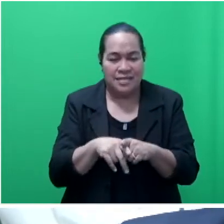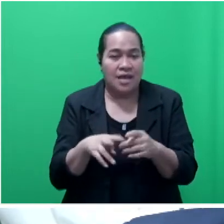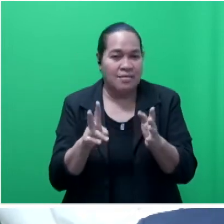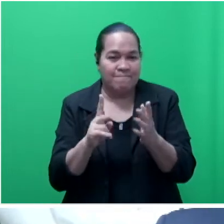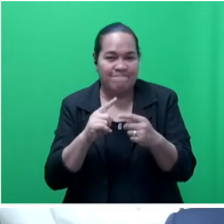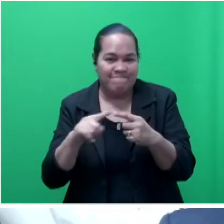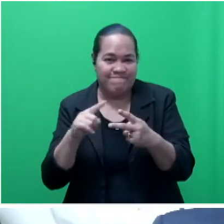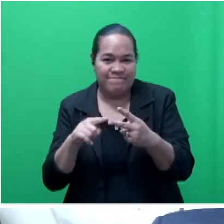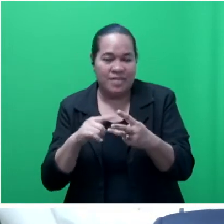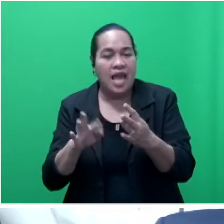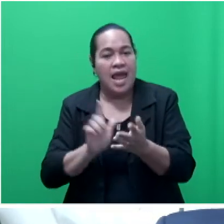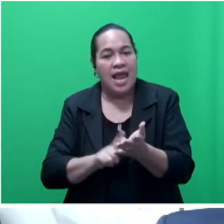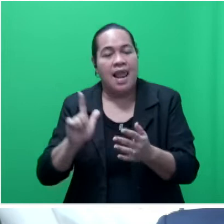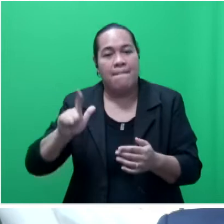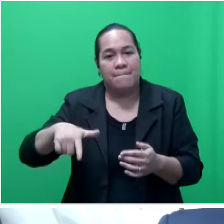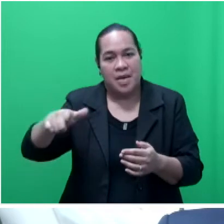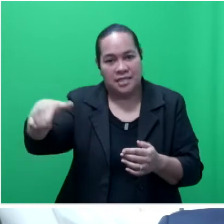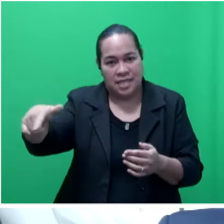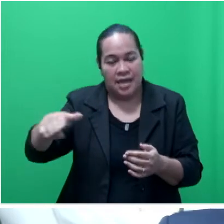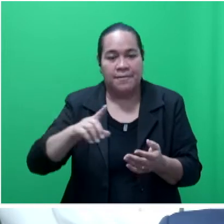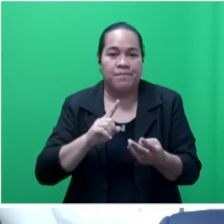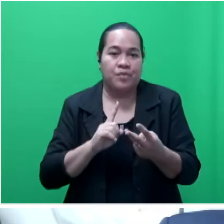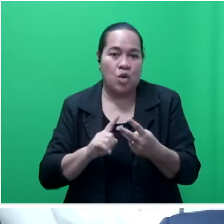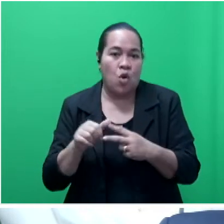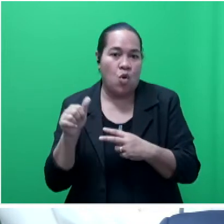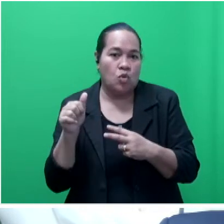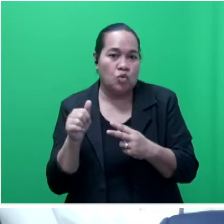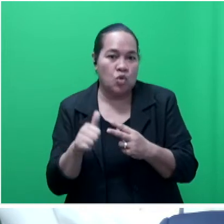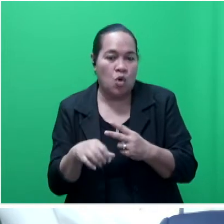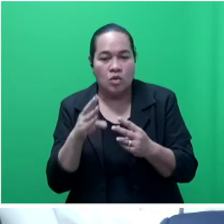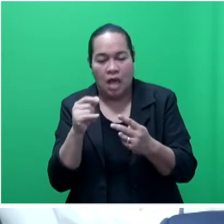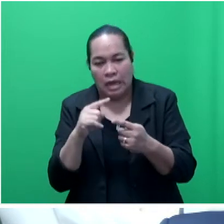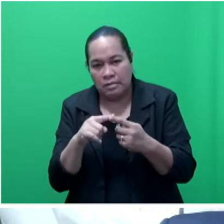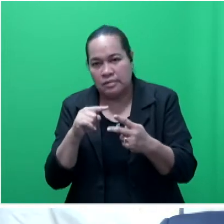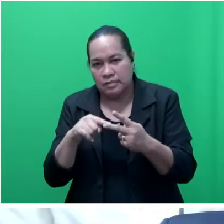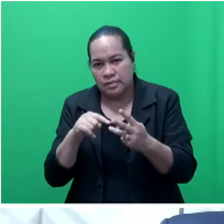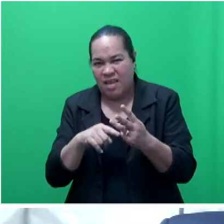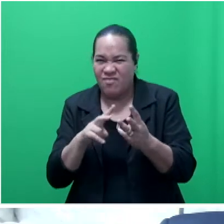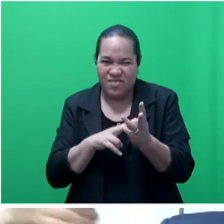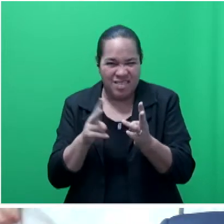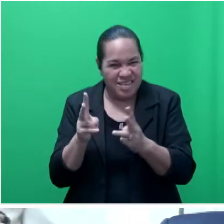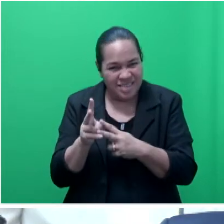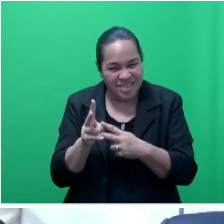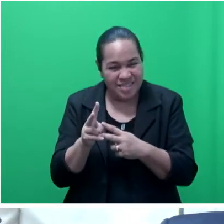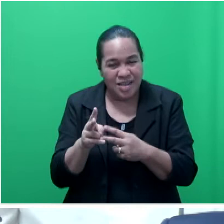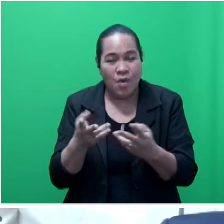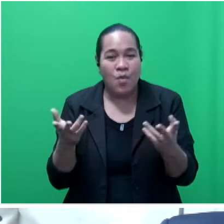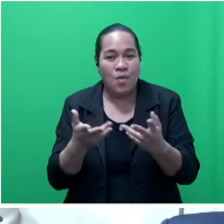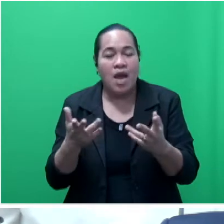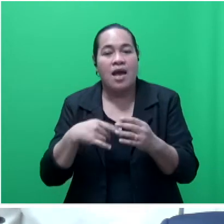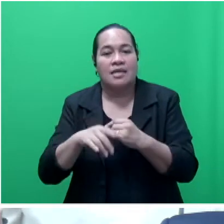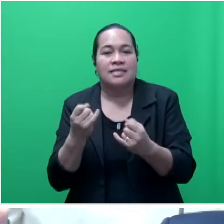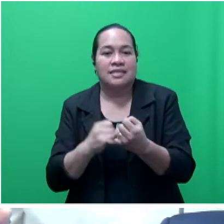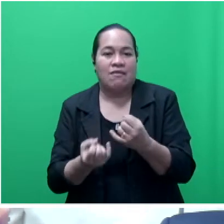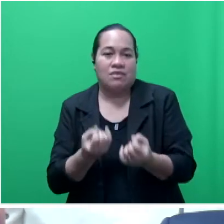Bulileka, and Korotari in Lambasa. Nambalembale, Matakuenea, Nasavu, Natuvu, and Natua in